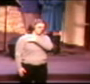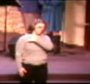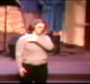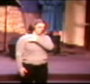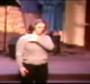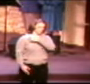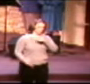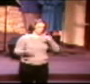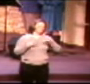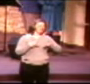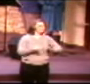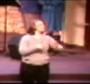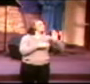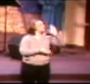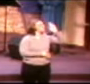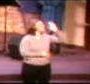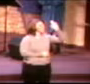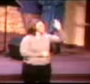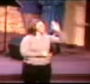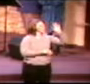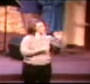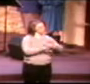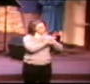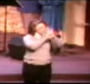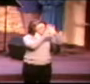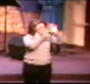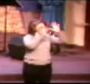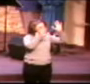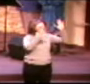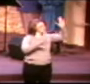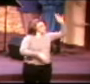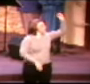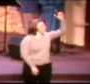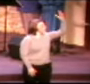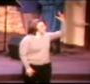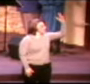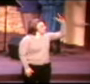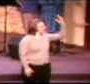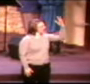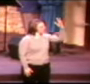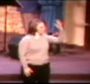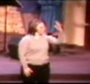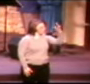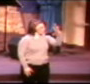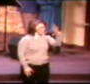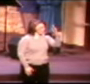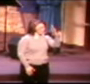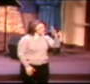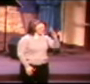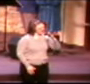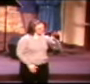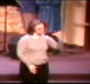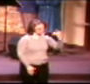us. Let your light shine on us.